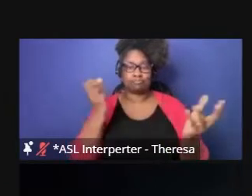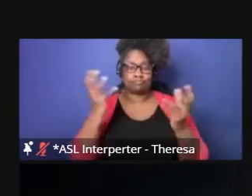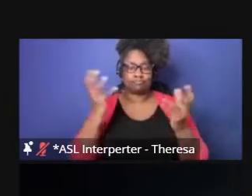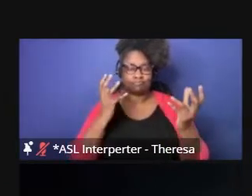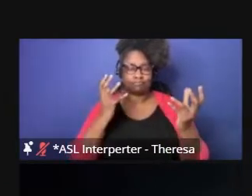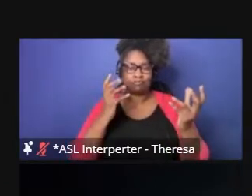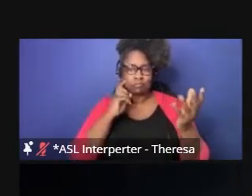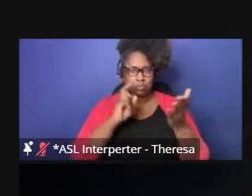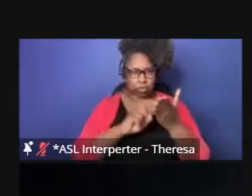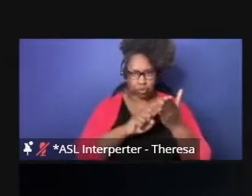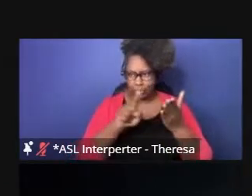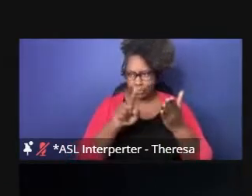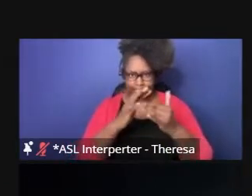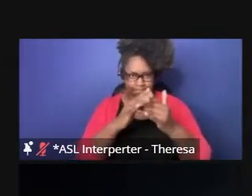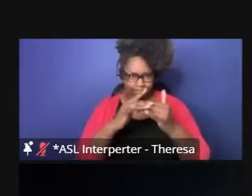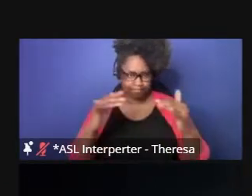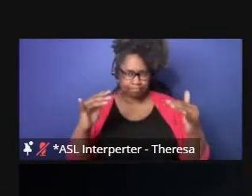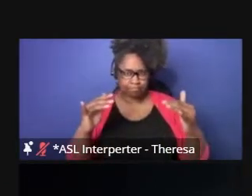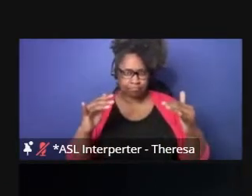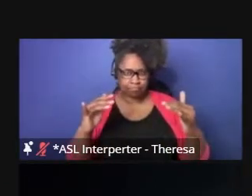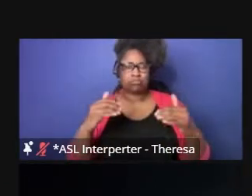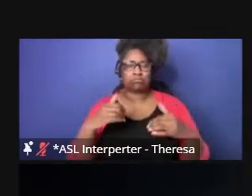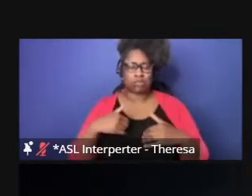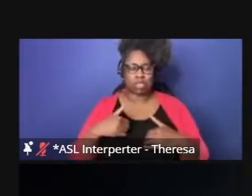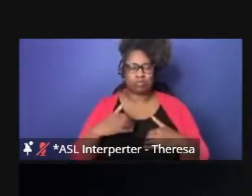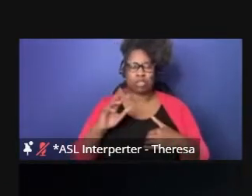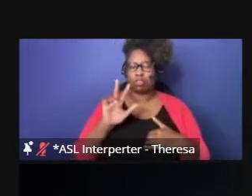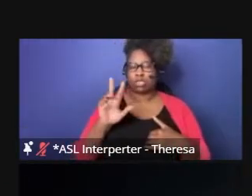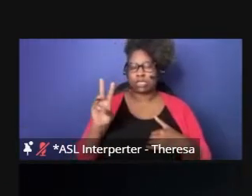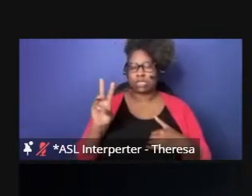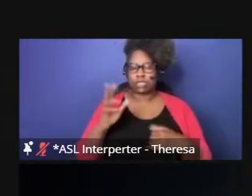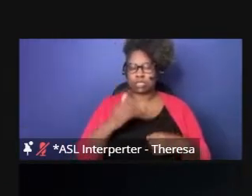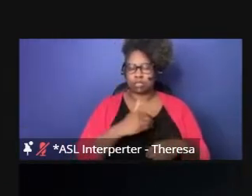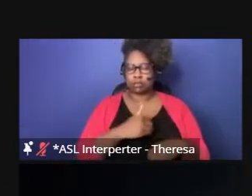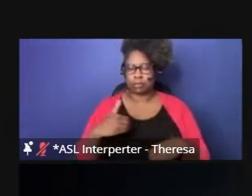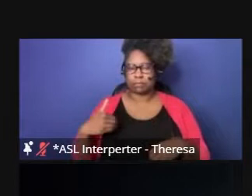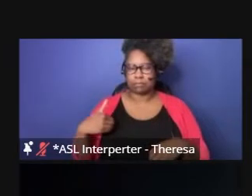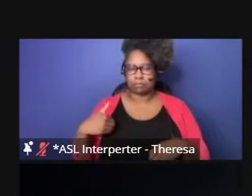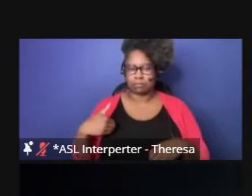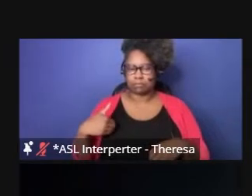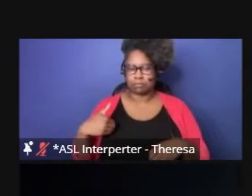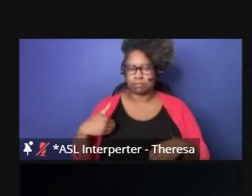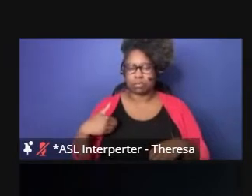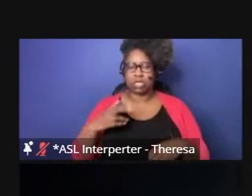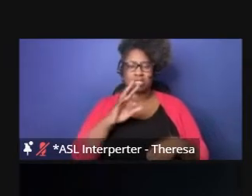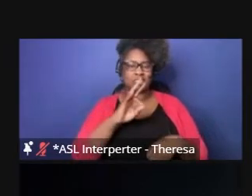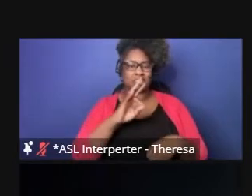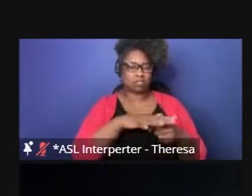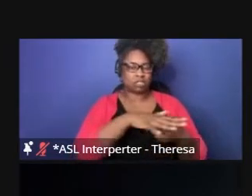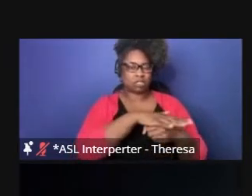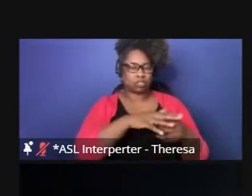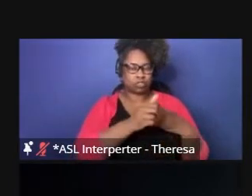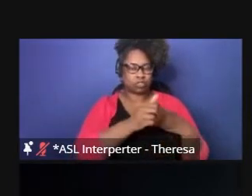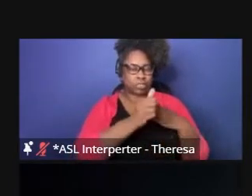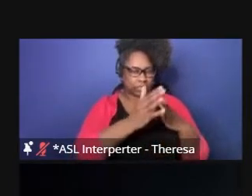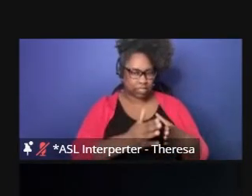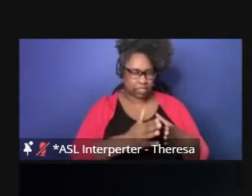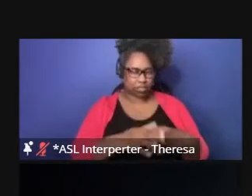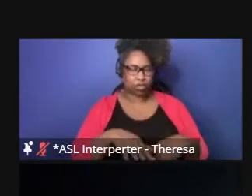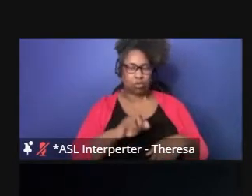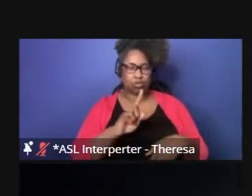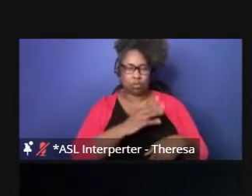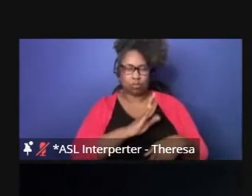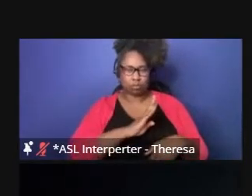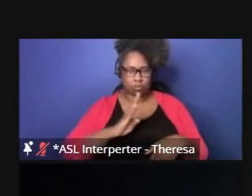process. We ended up with 36 members. I think, you can see there, 7 district leaders, 1 board member, 7 community